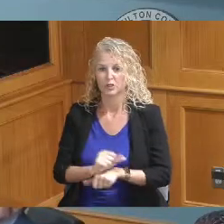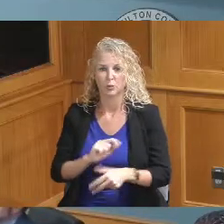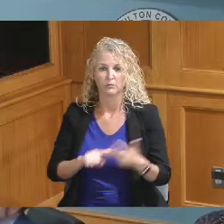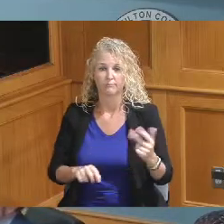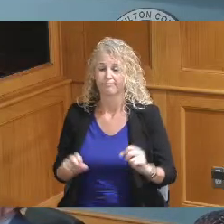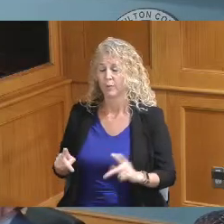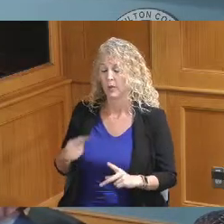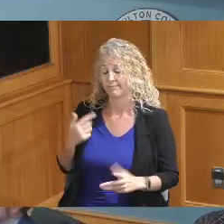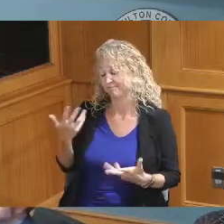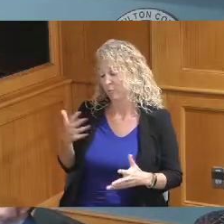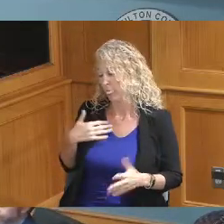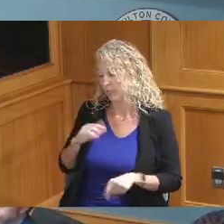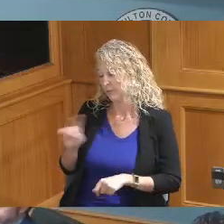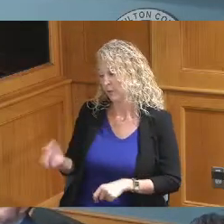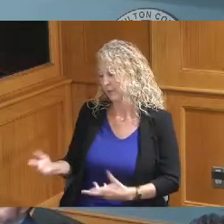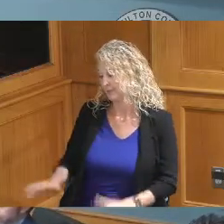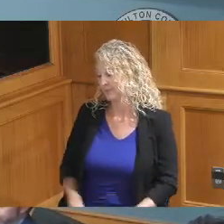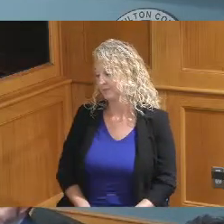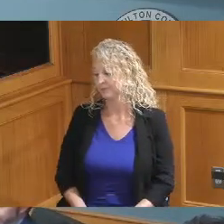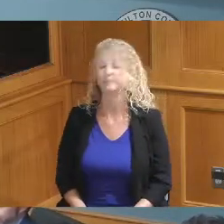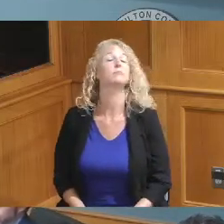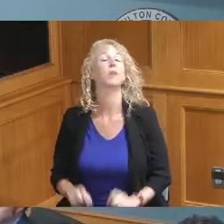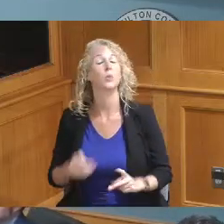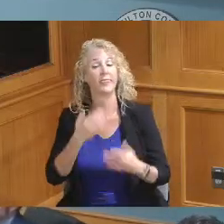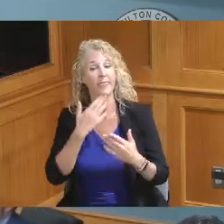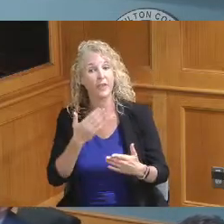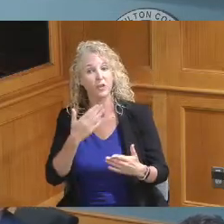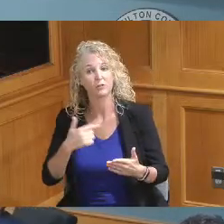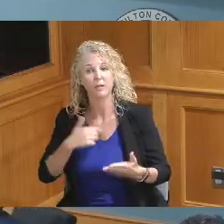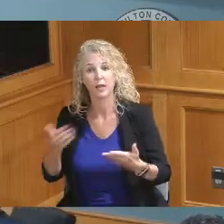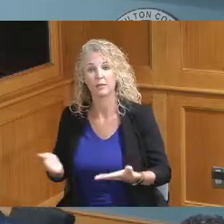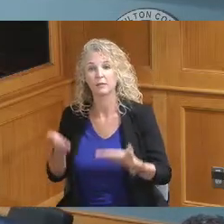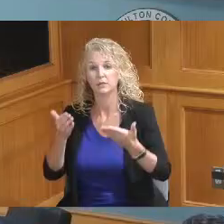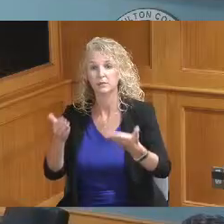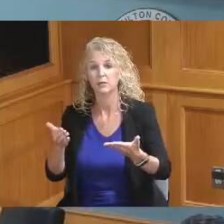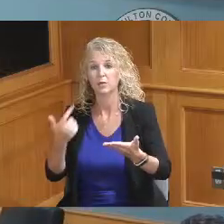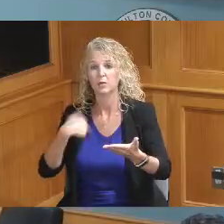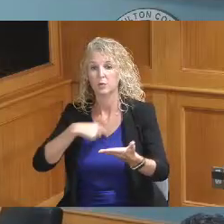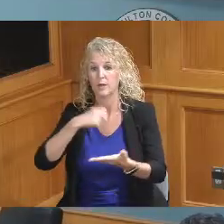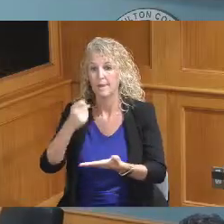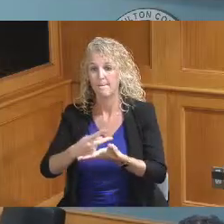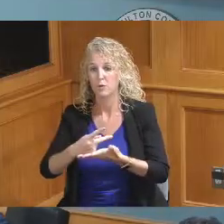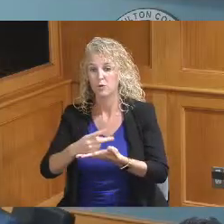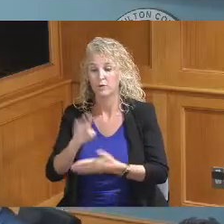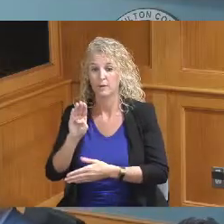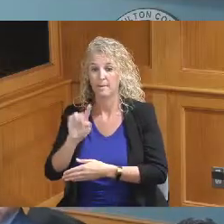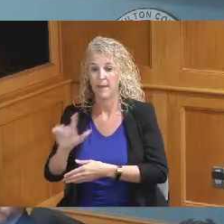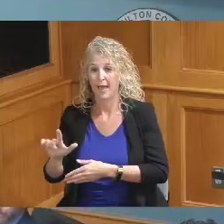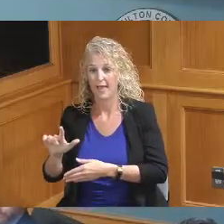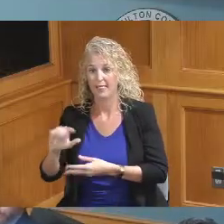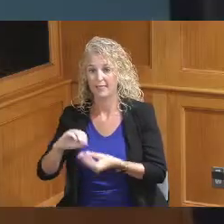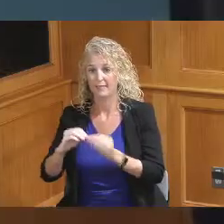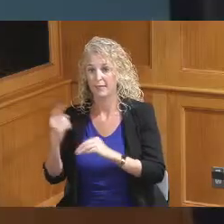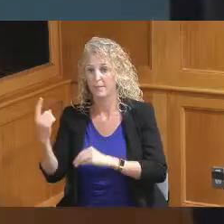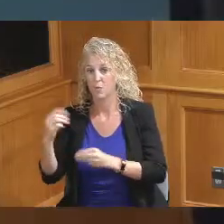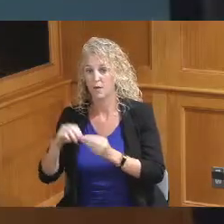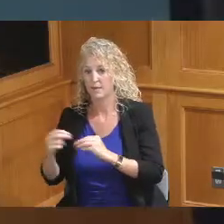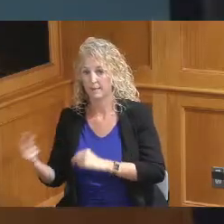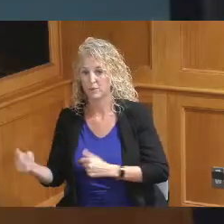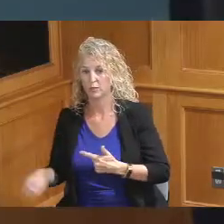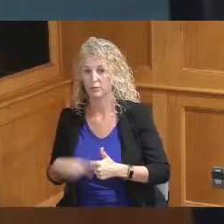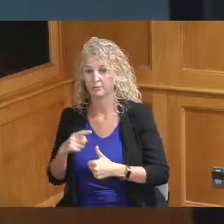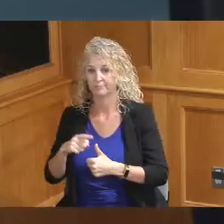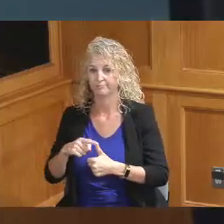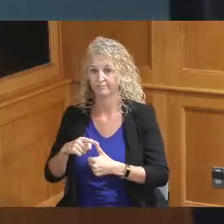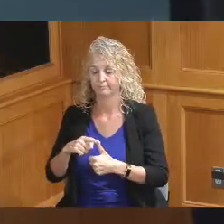thank you. Those are all my questions. All right, very good. I am going to make a motion that we approve of by leaves item 1 and 2.